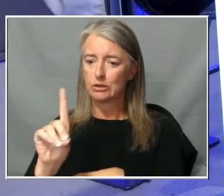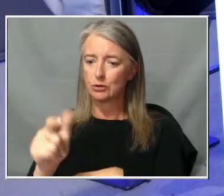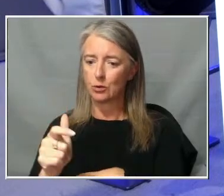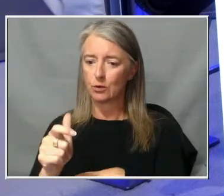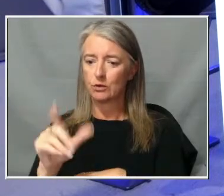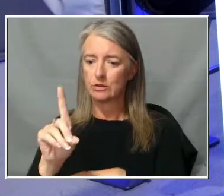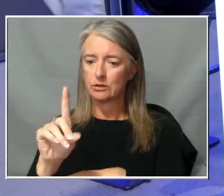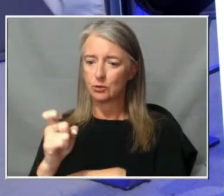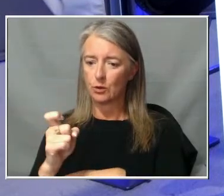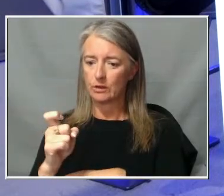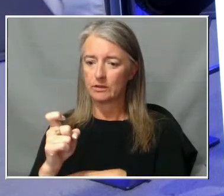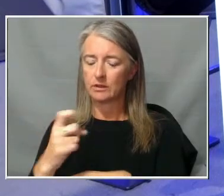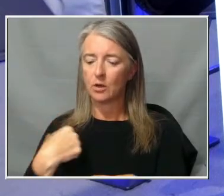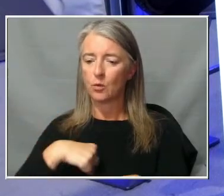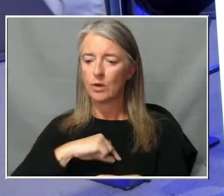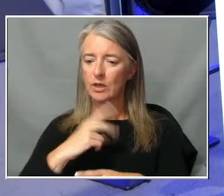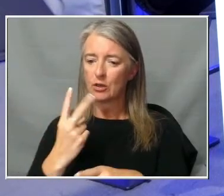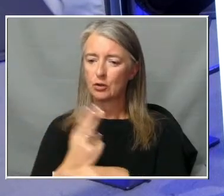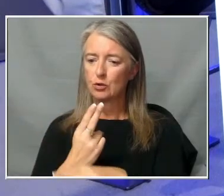prefer somebody who has an